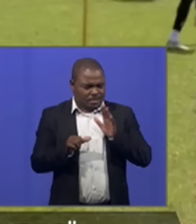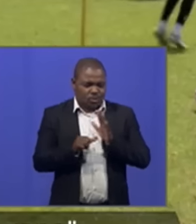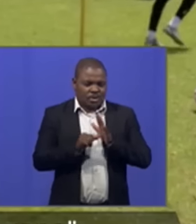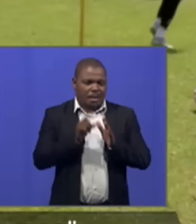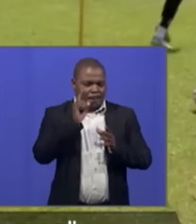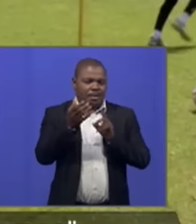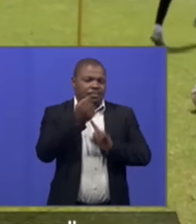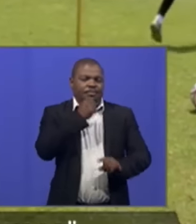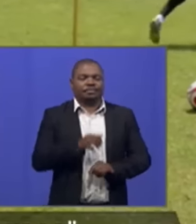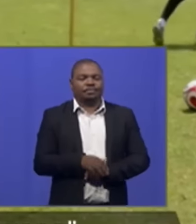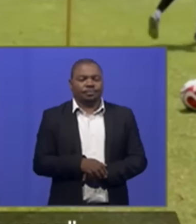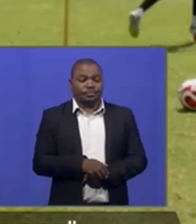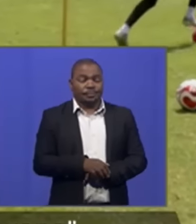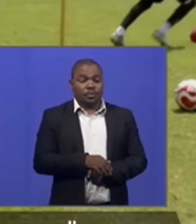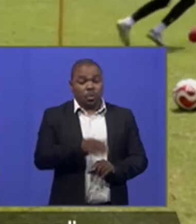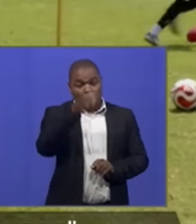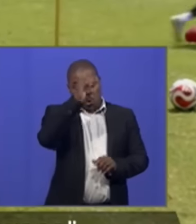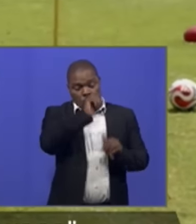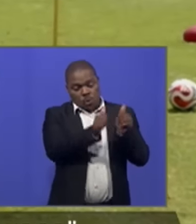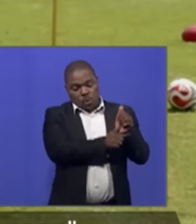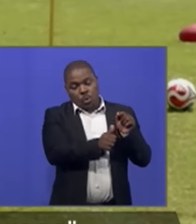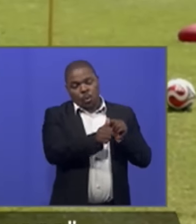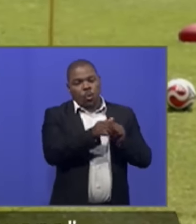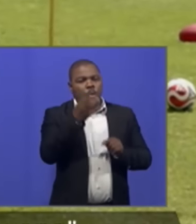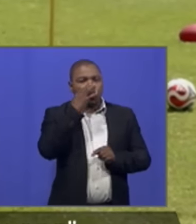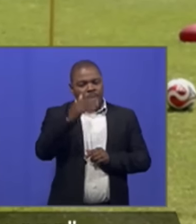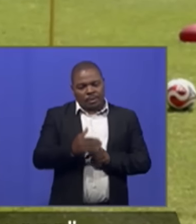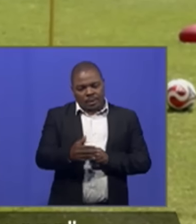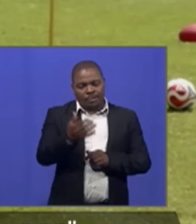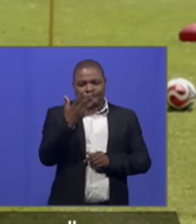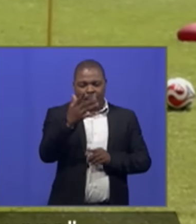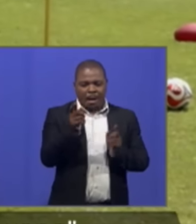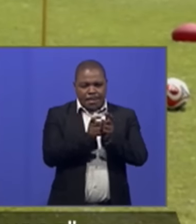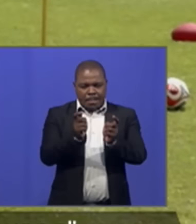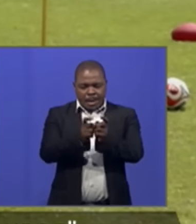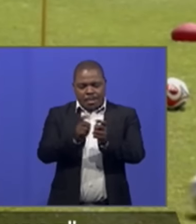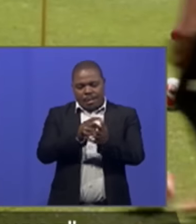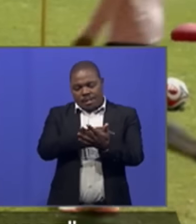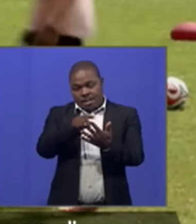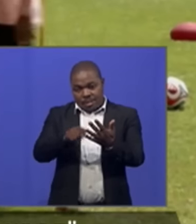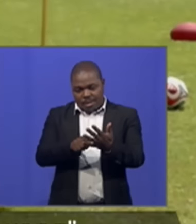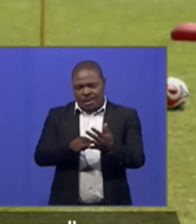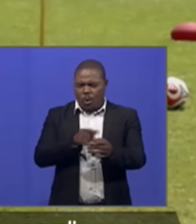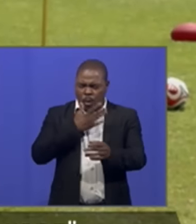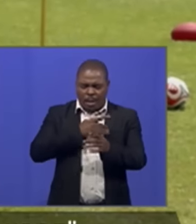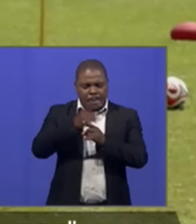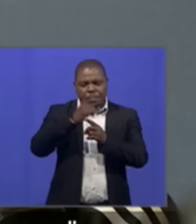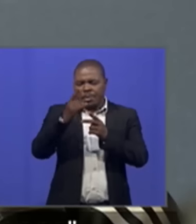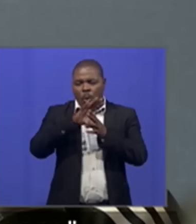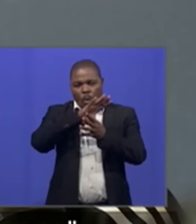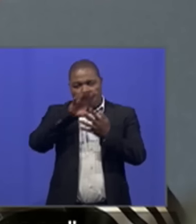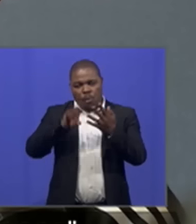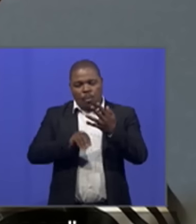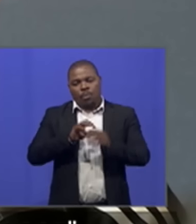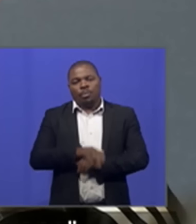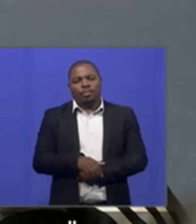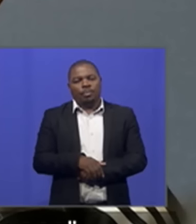match. Ncikazi o re ba ikemišeditše go fenya dipapadi tše 5 tšeo di šetšego mo sehleng se. We don't focus